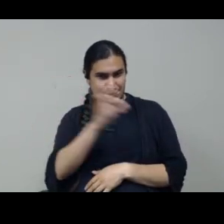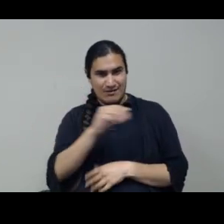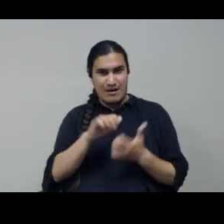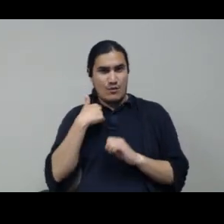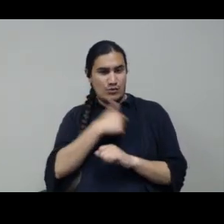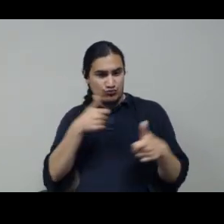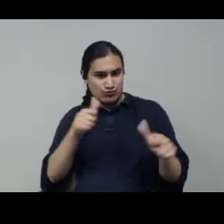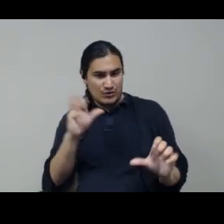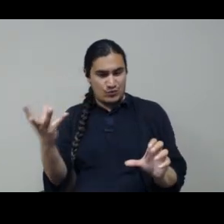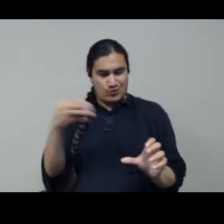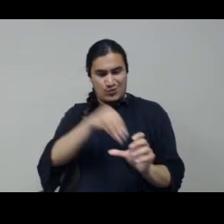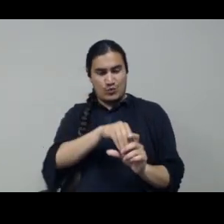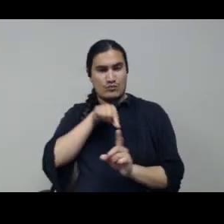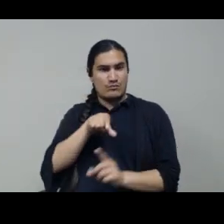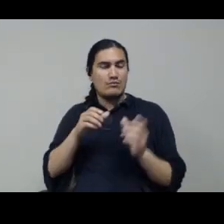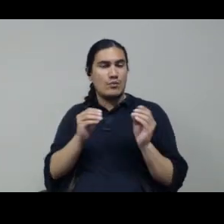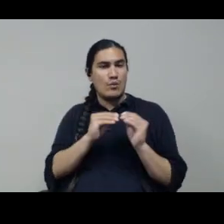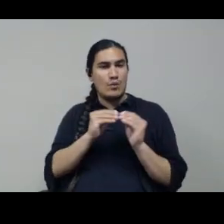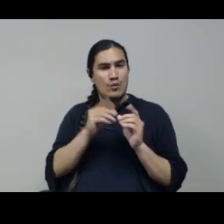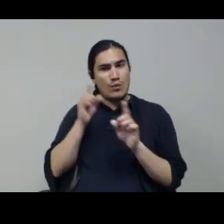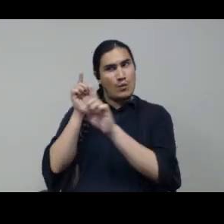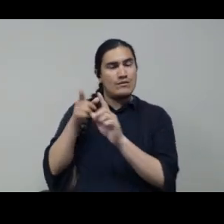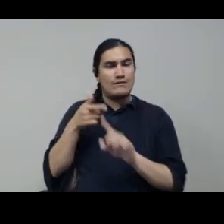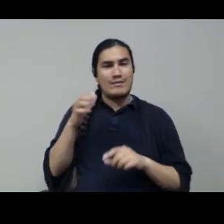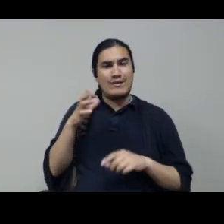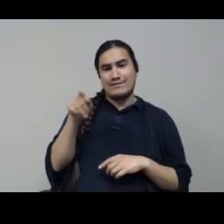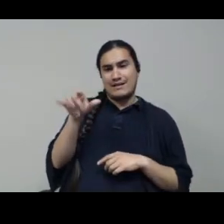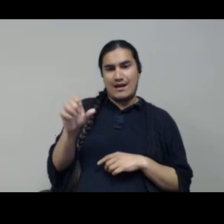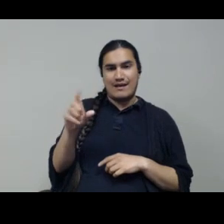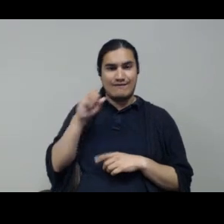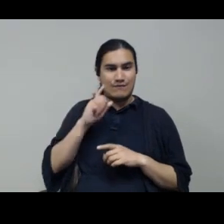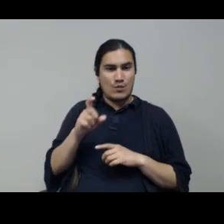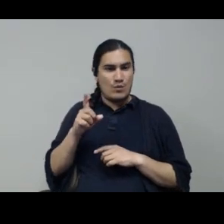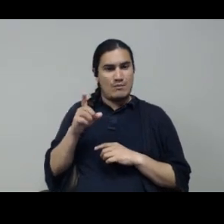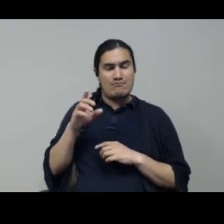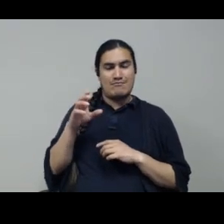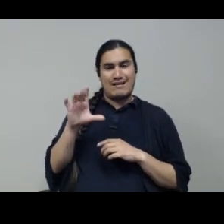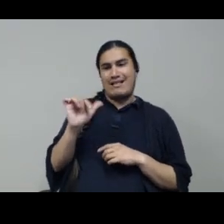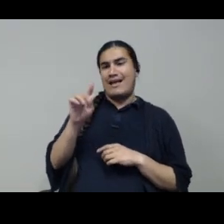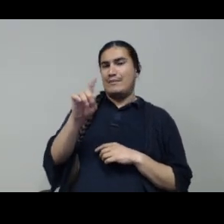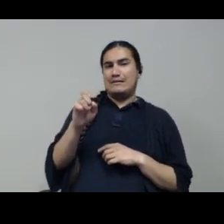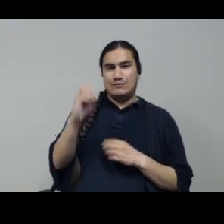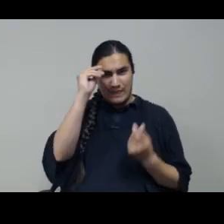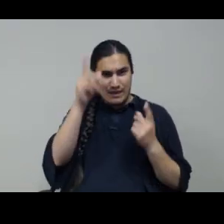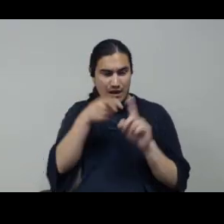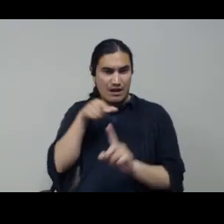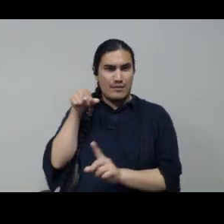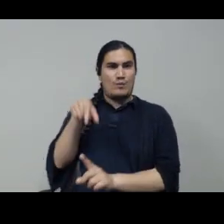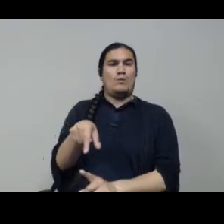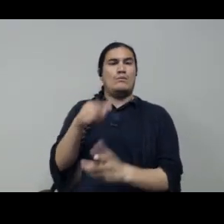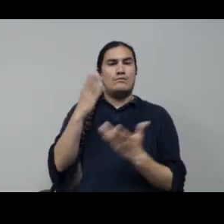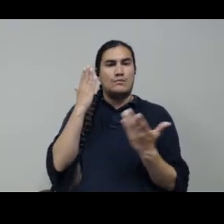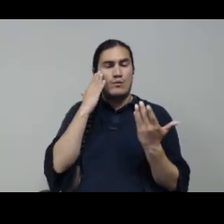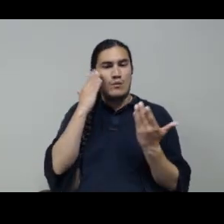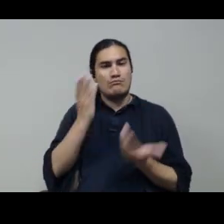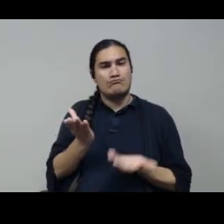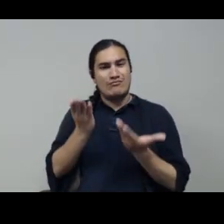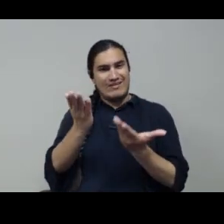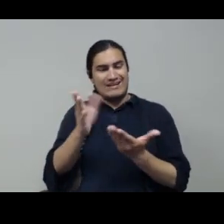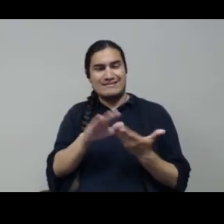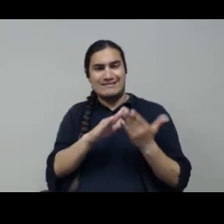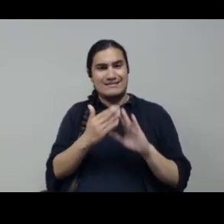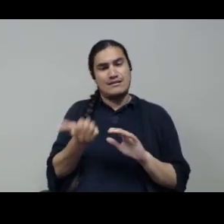to incorporate, some of the goals from CalSTA and climate to think about, giving cities and other